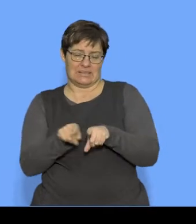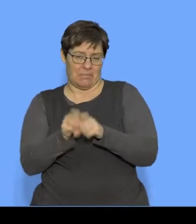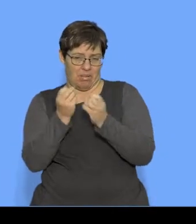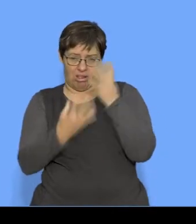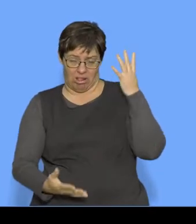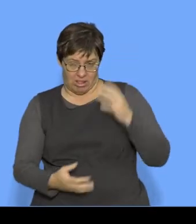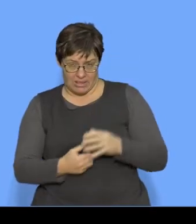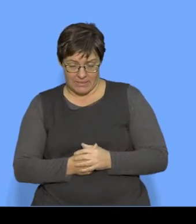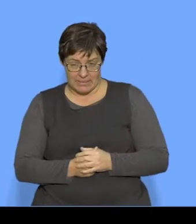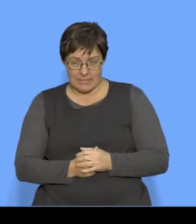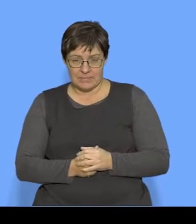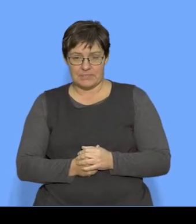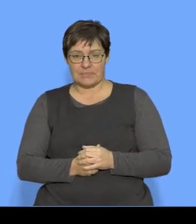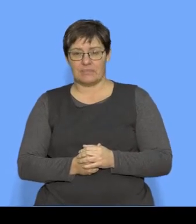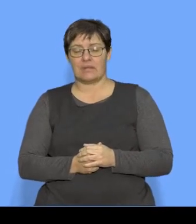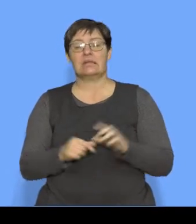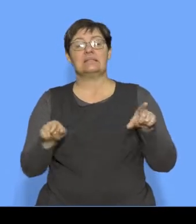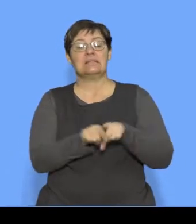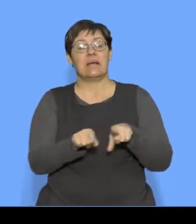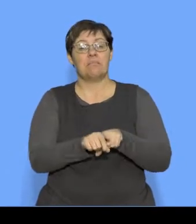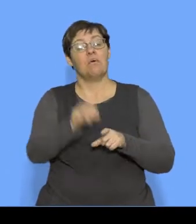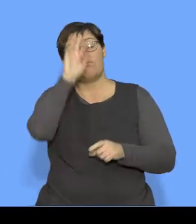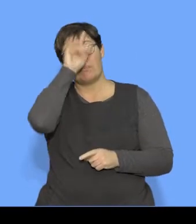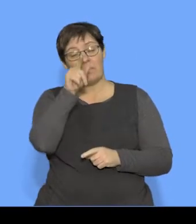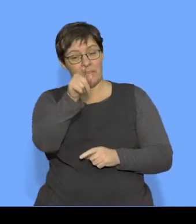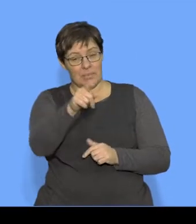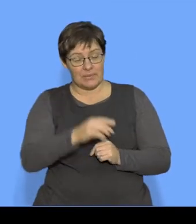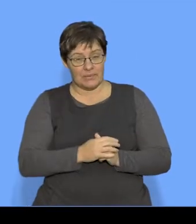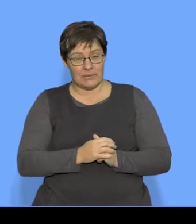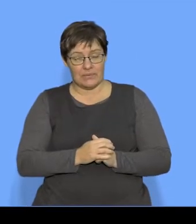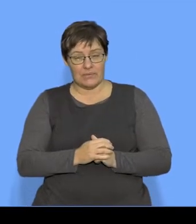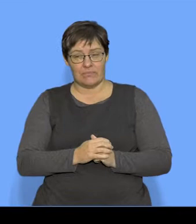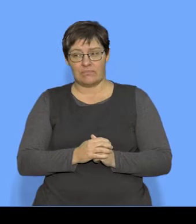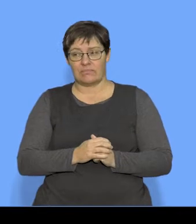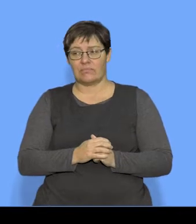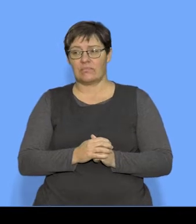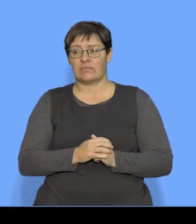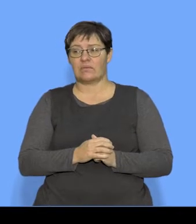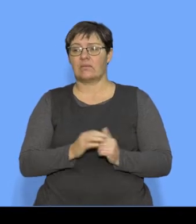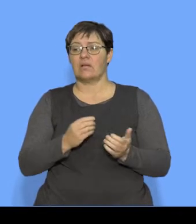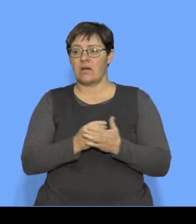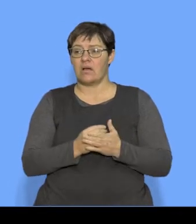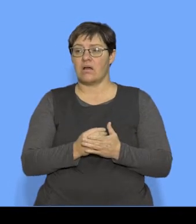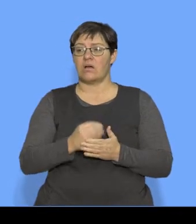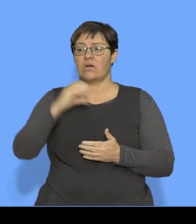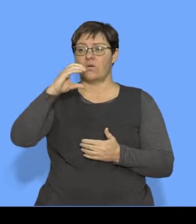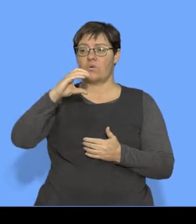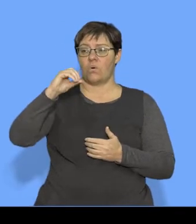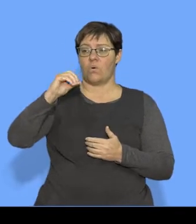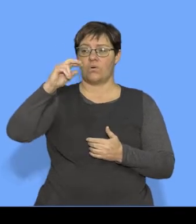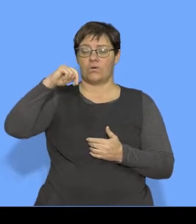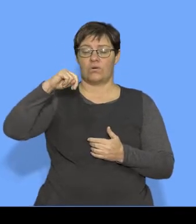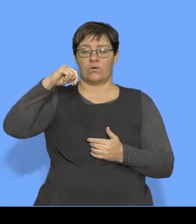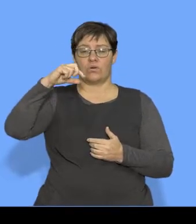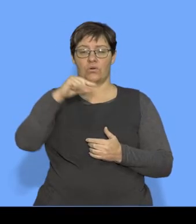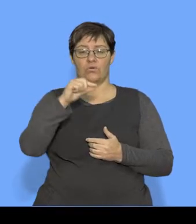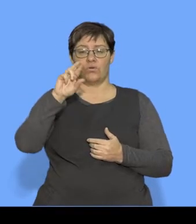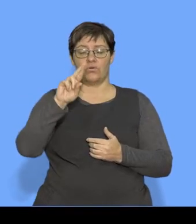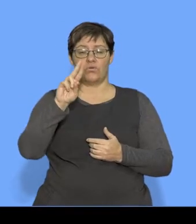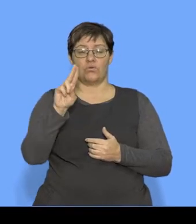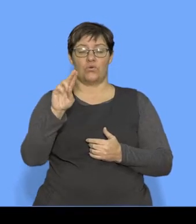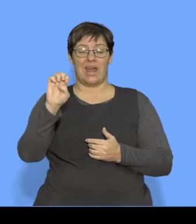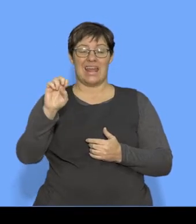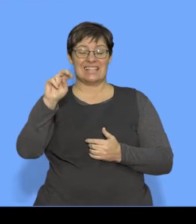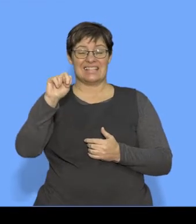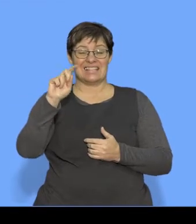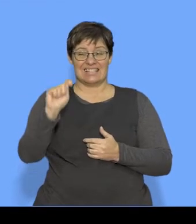property. Also, remember that whenever we talk about congruent triangles, right, this is